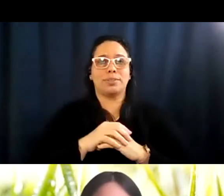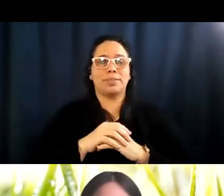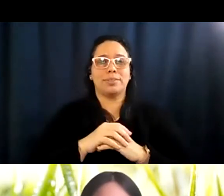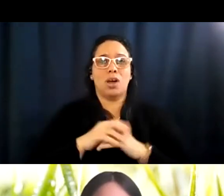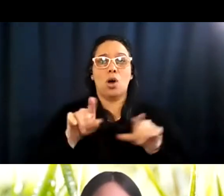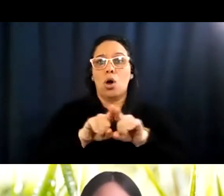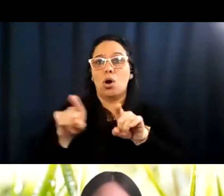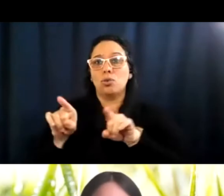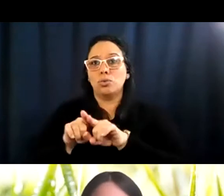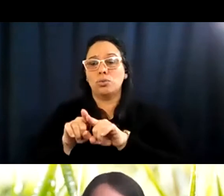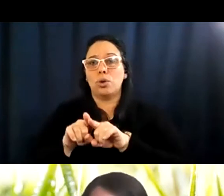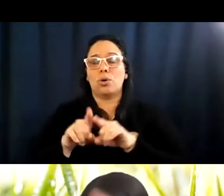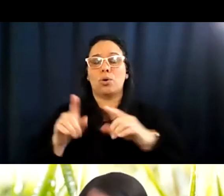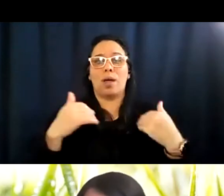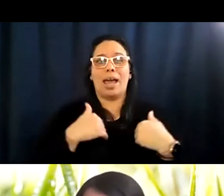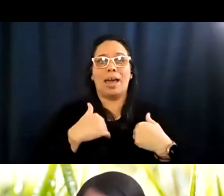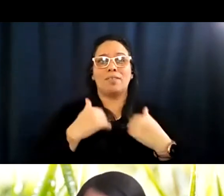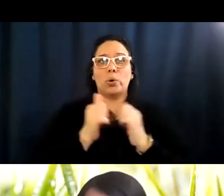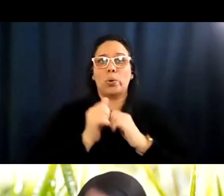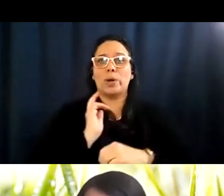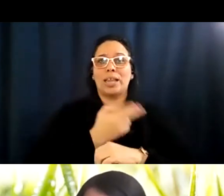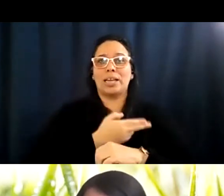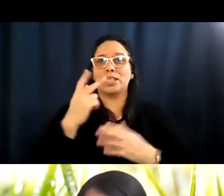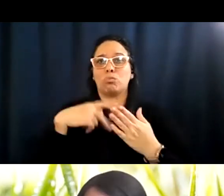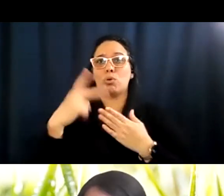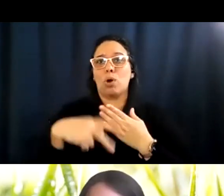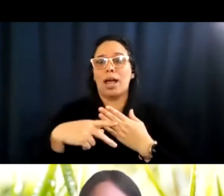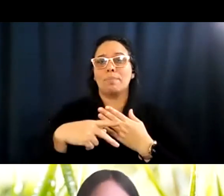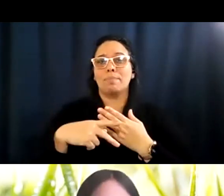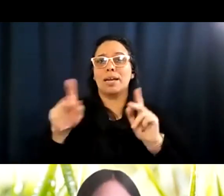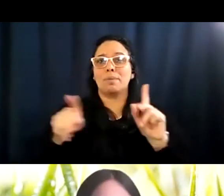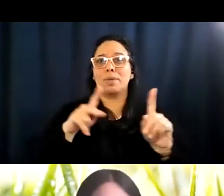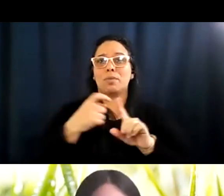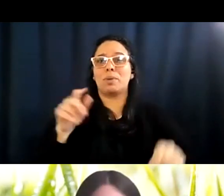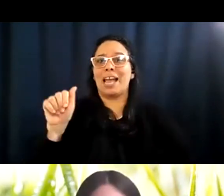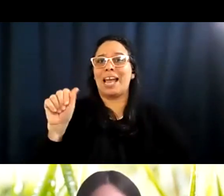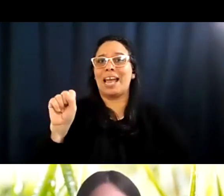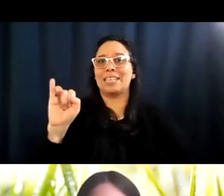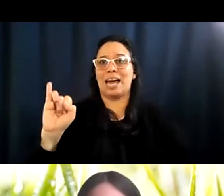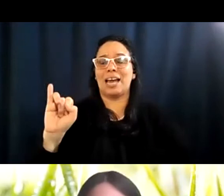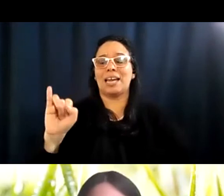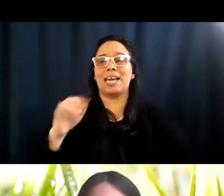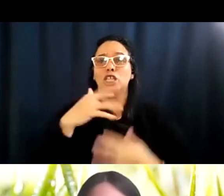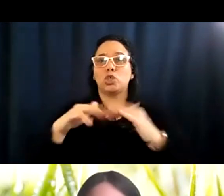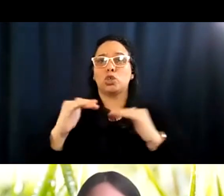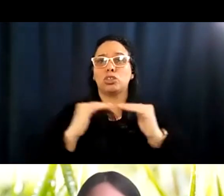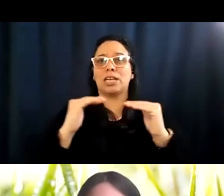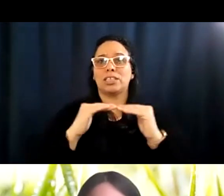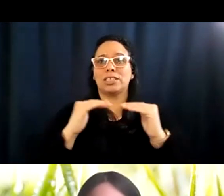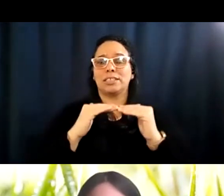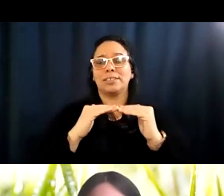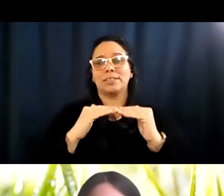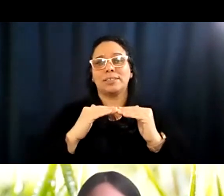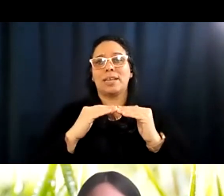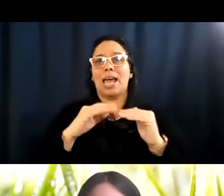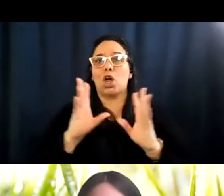on deck, we have with us on this program for folks from ASI and the Social Justice and Equity Commission, or SJEC for short.